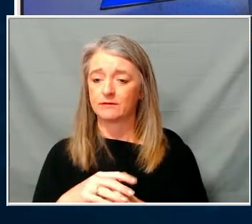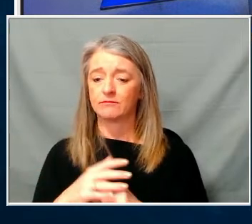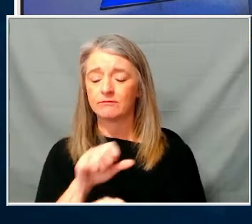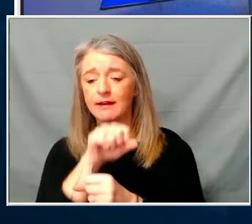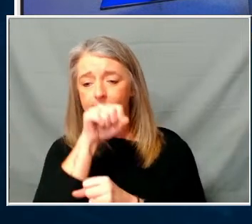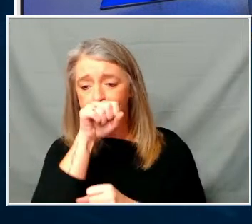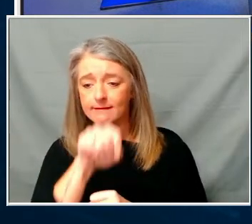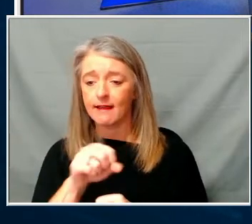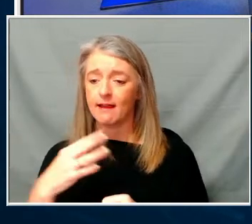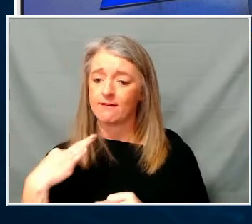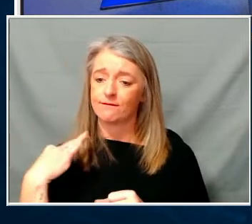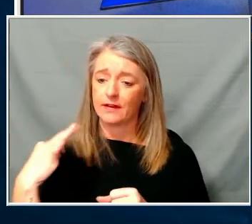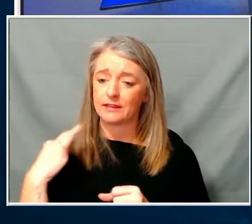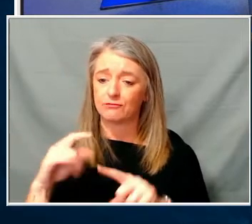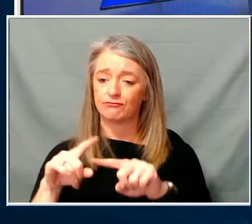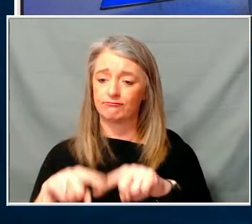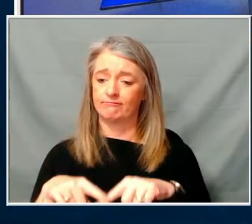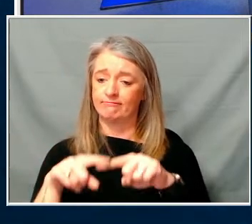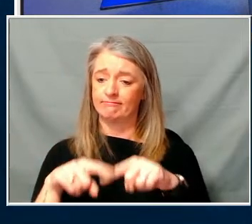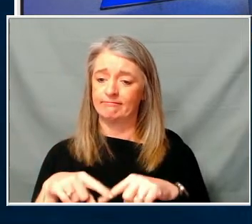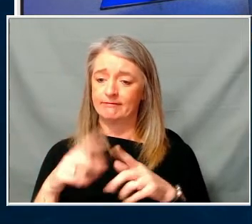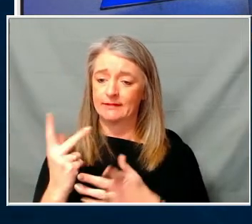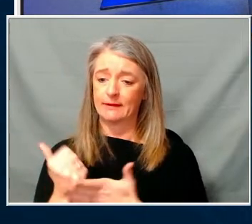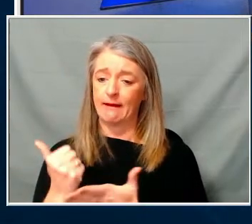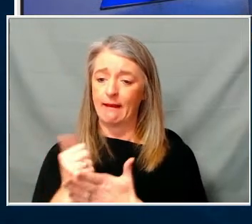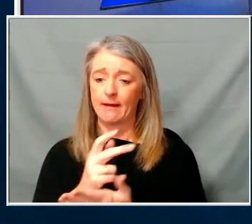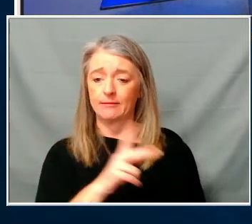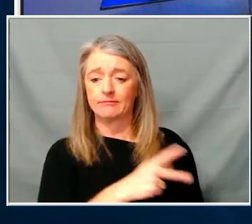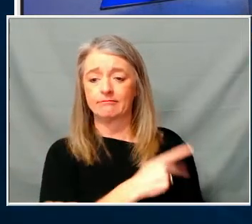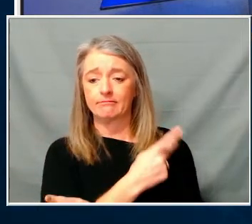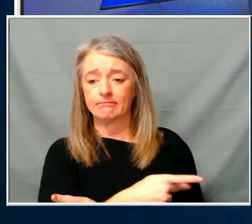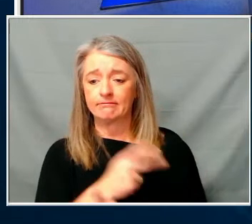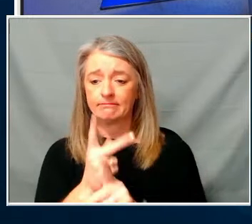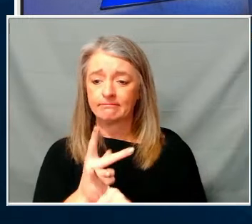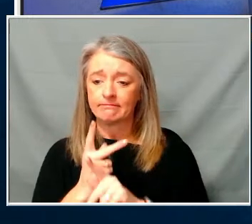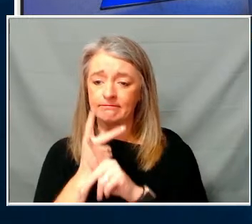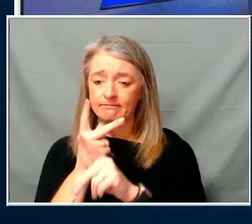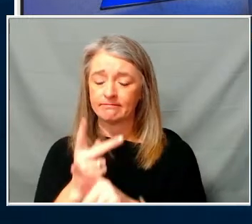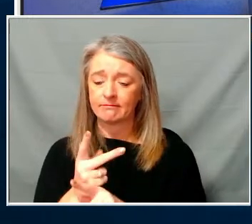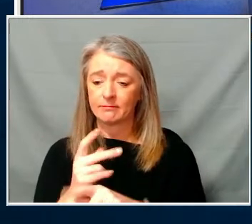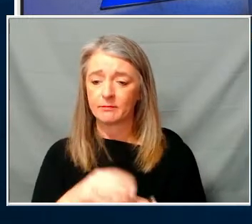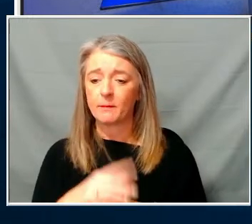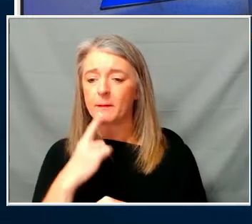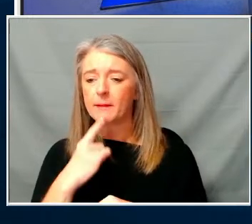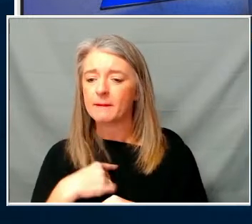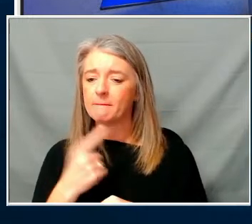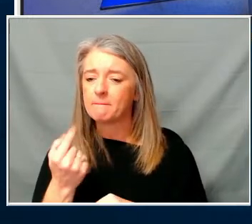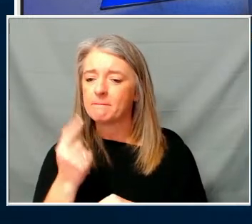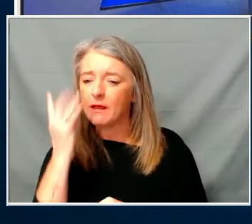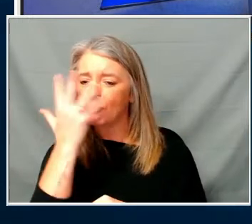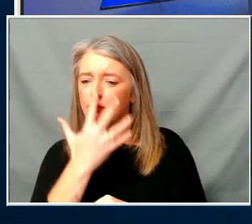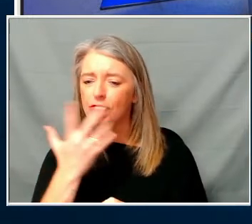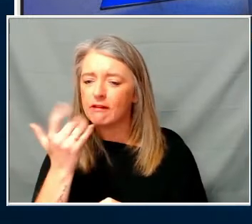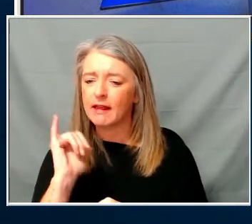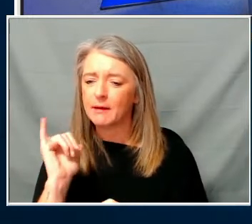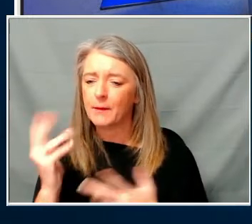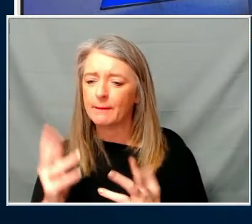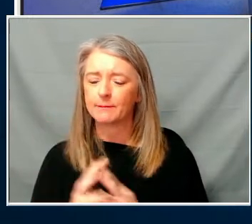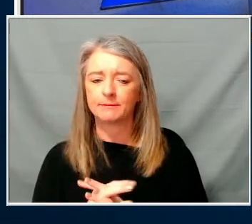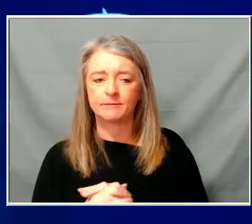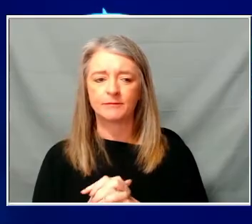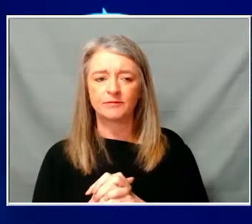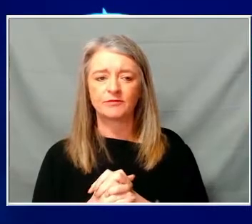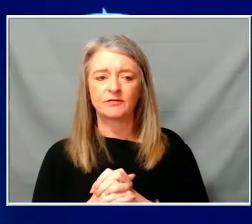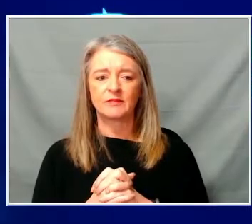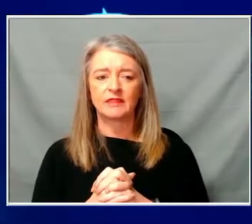here, and we rely a lot on them to care for our patients and fill some of those gaps. But tell us kind of what that looked like.